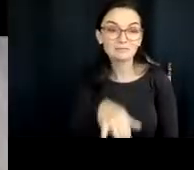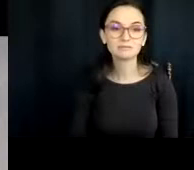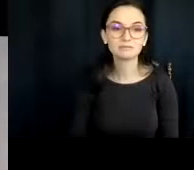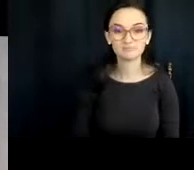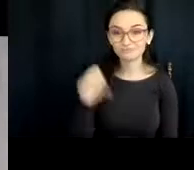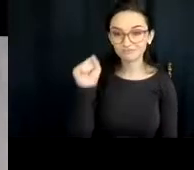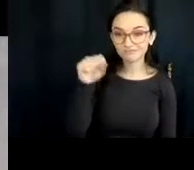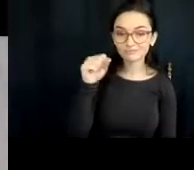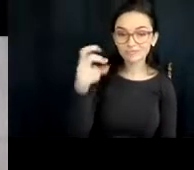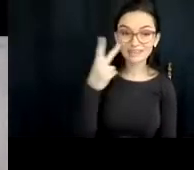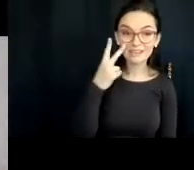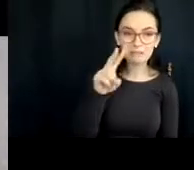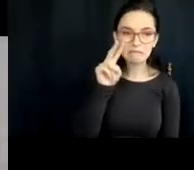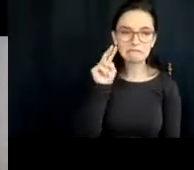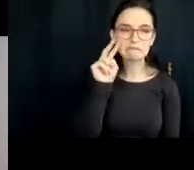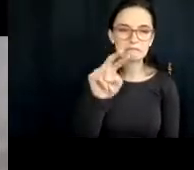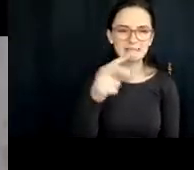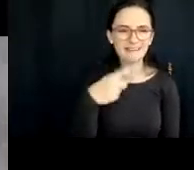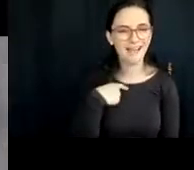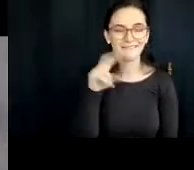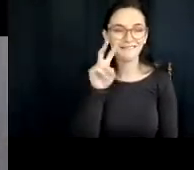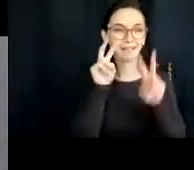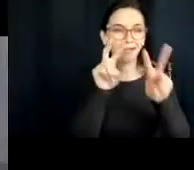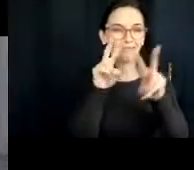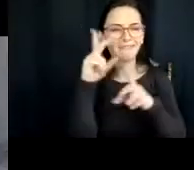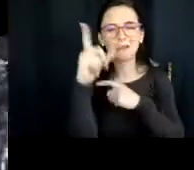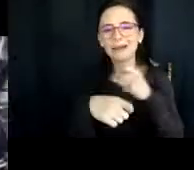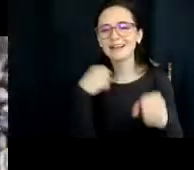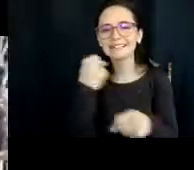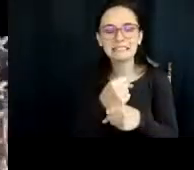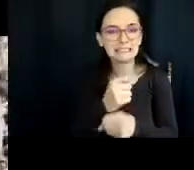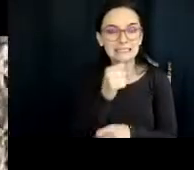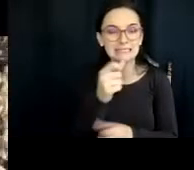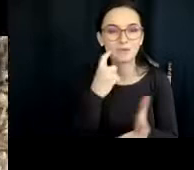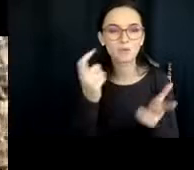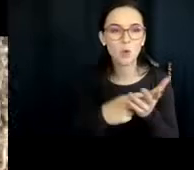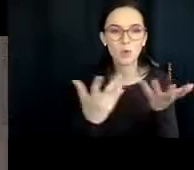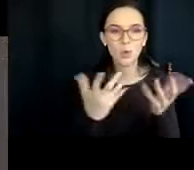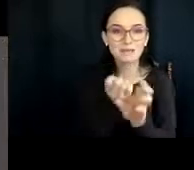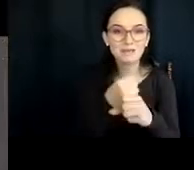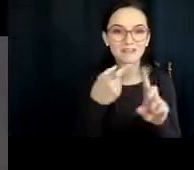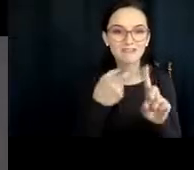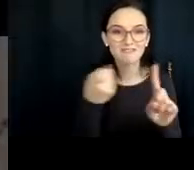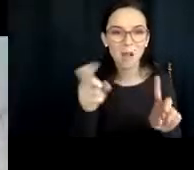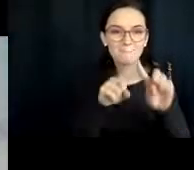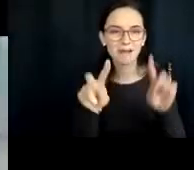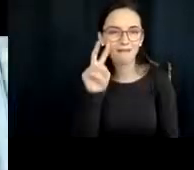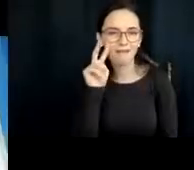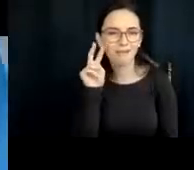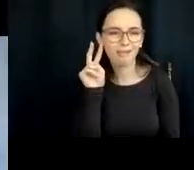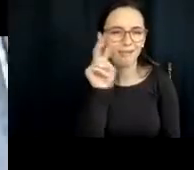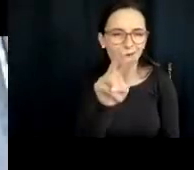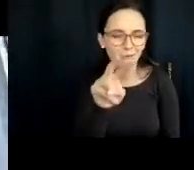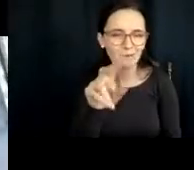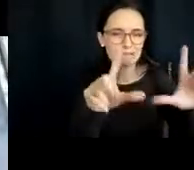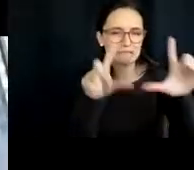looked at them for years and didn't realize what they were made out of. But if you take a good look at them, what they're made out of is the